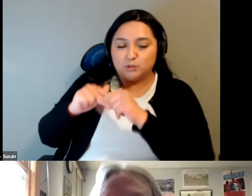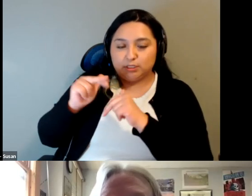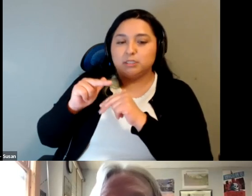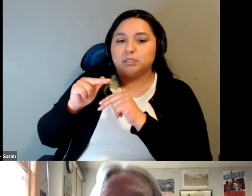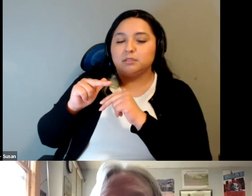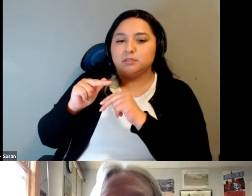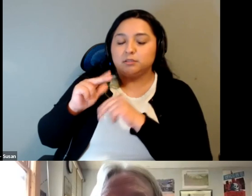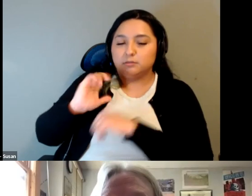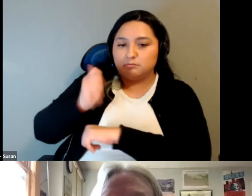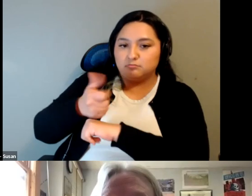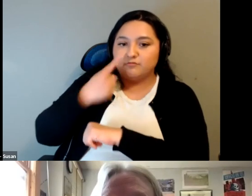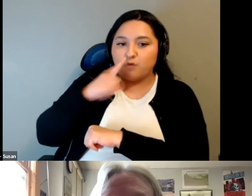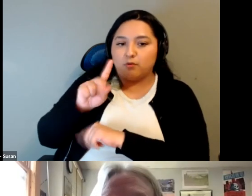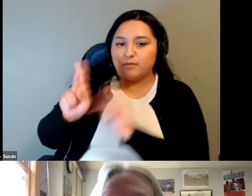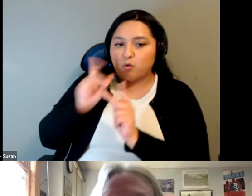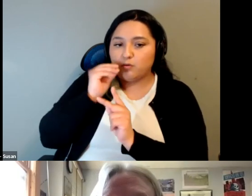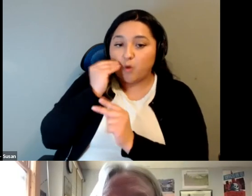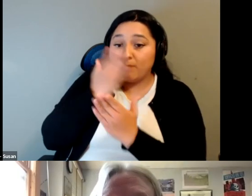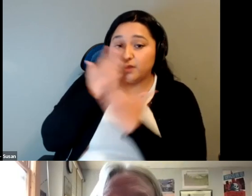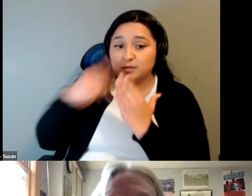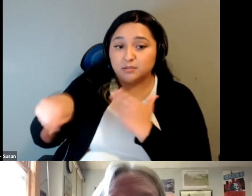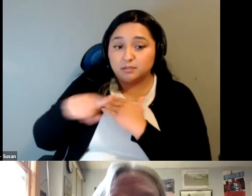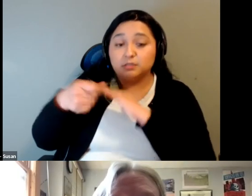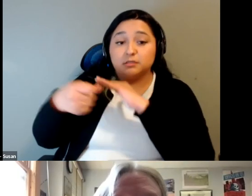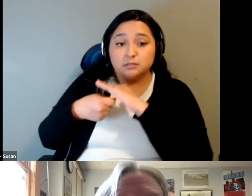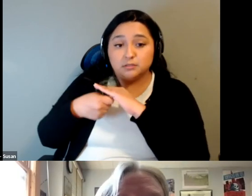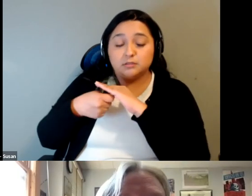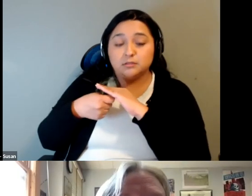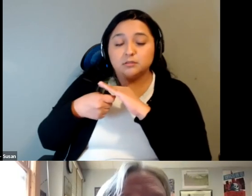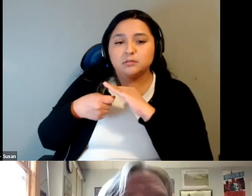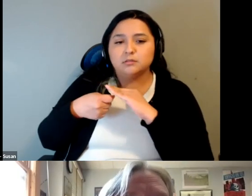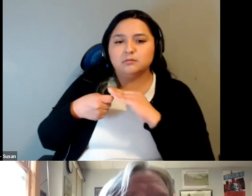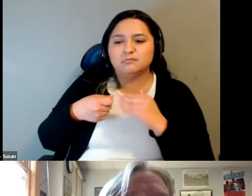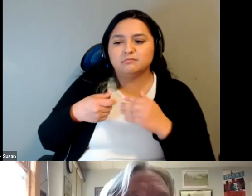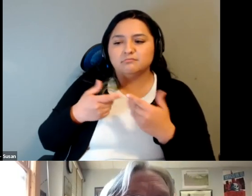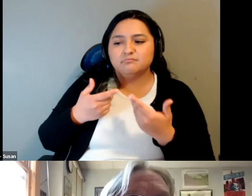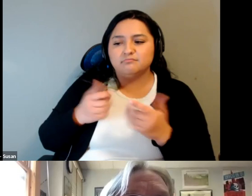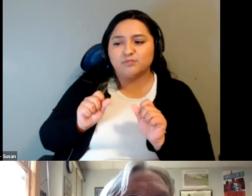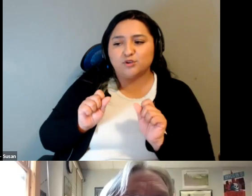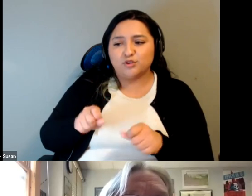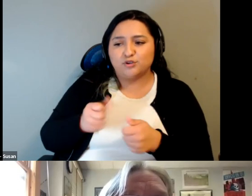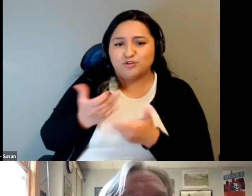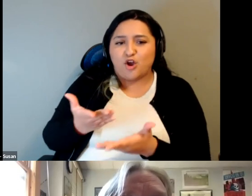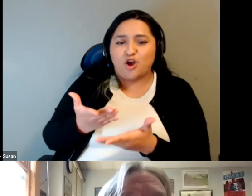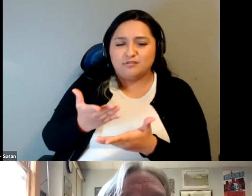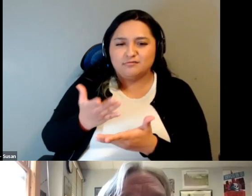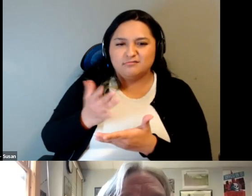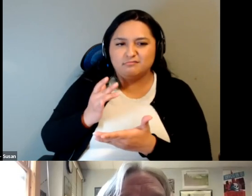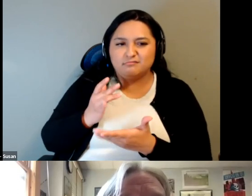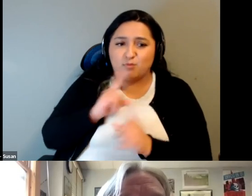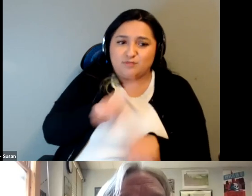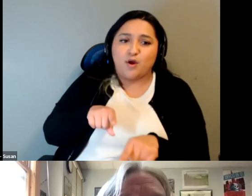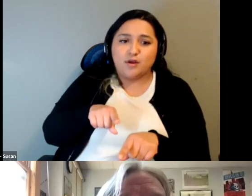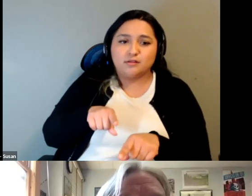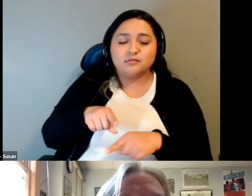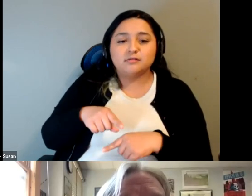really provokes a huge amount of NIMBYism response. And this is more kind of a, about getting